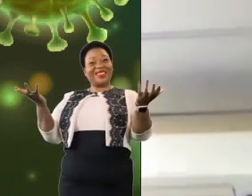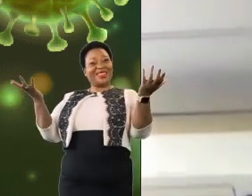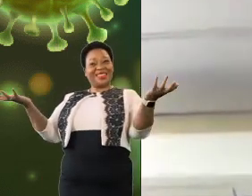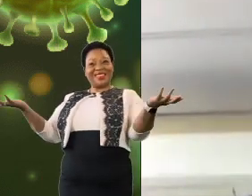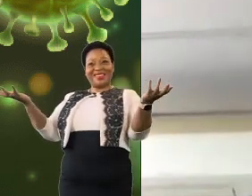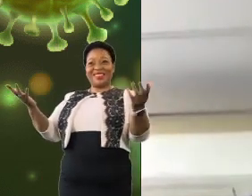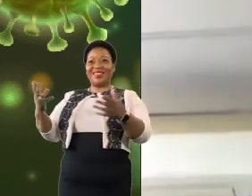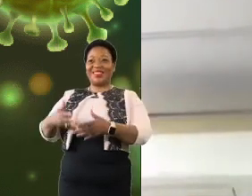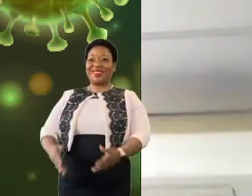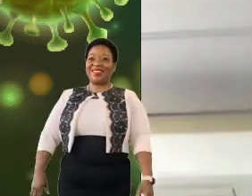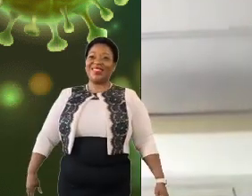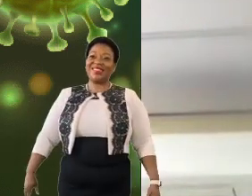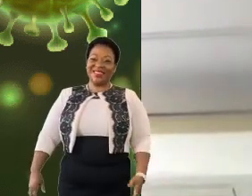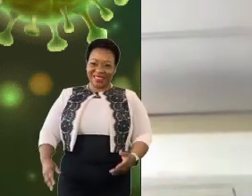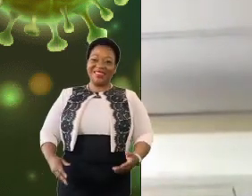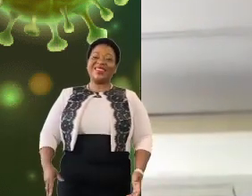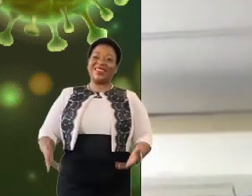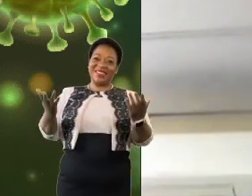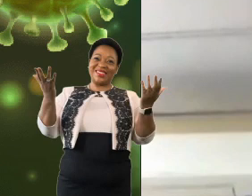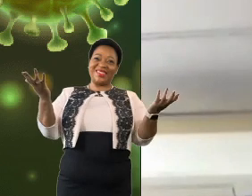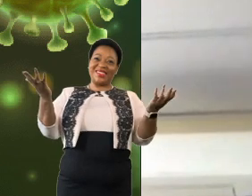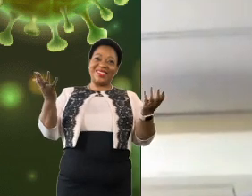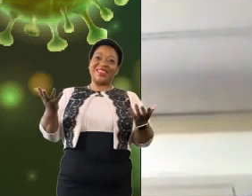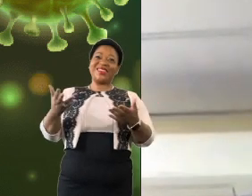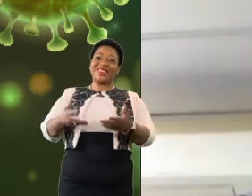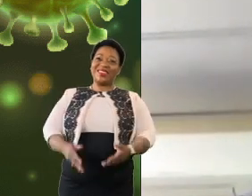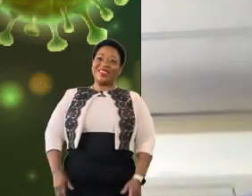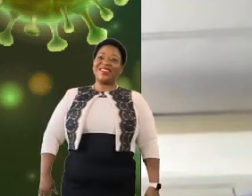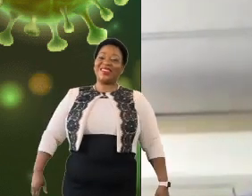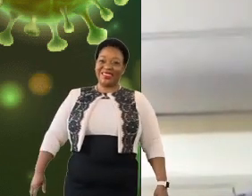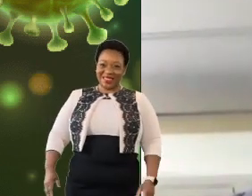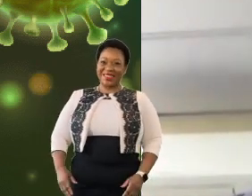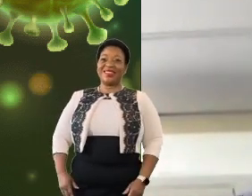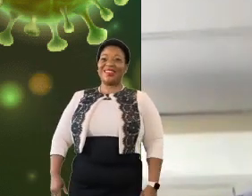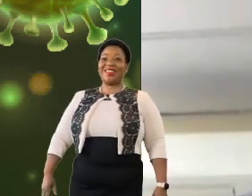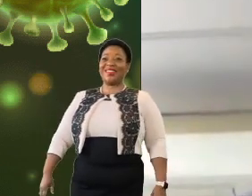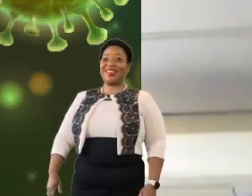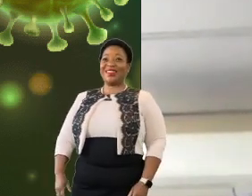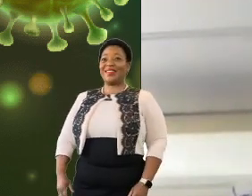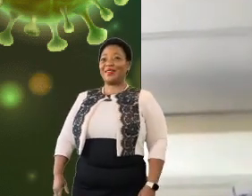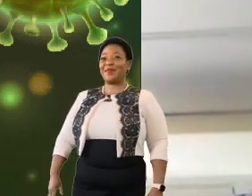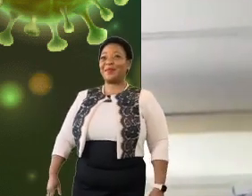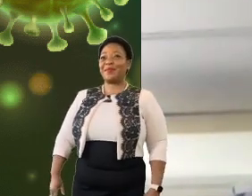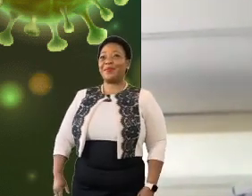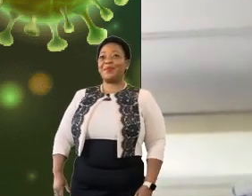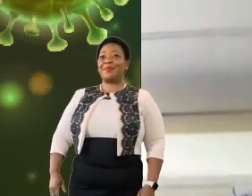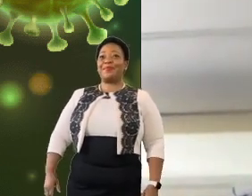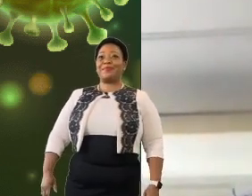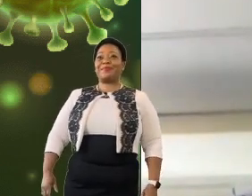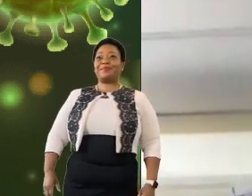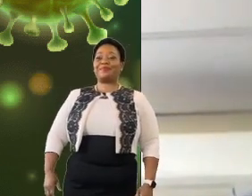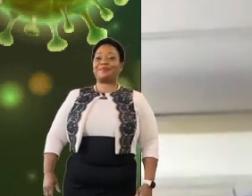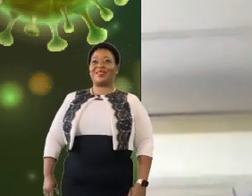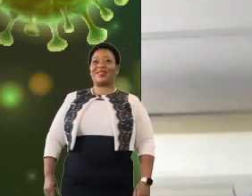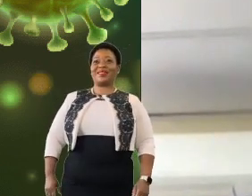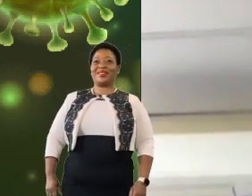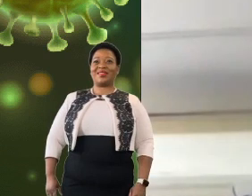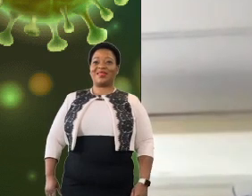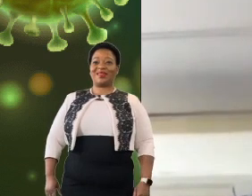month, they can apply for a month. If it's 21 days, whatever the period that the president will determine, will make it